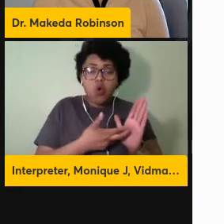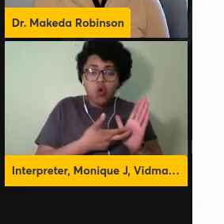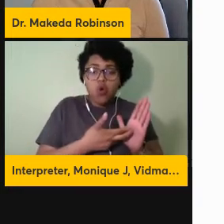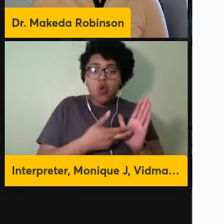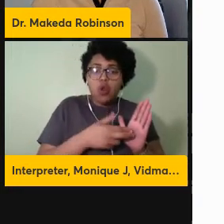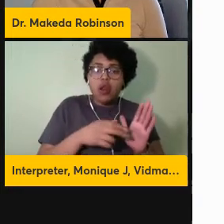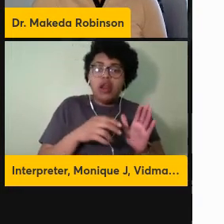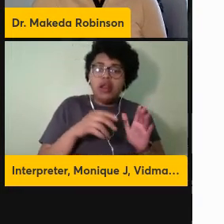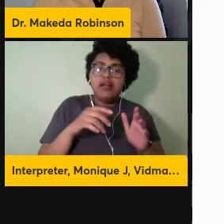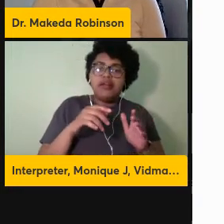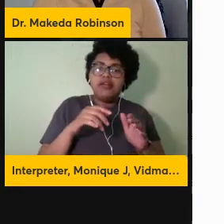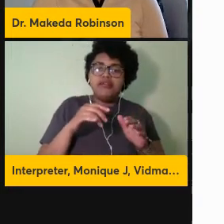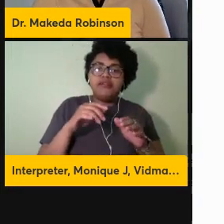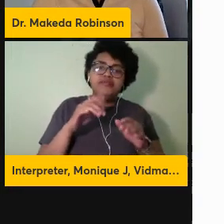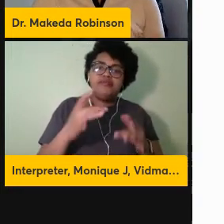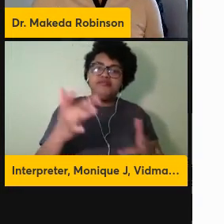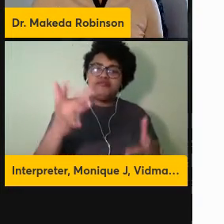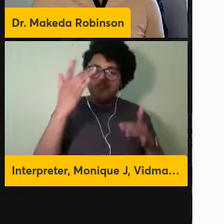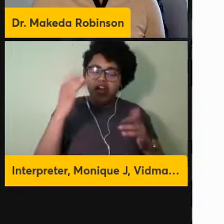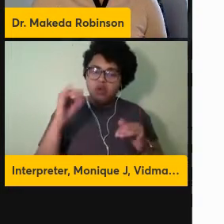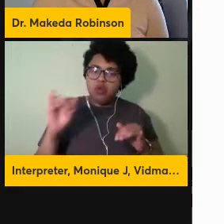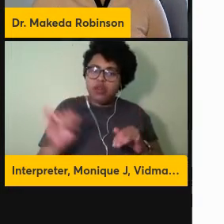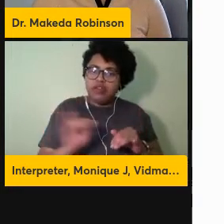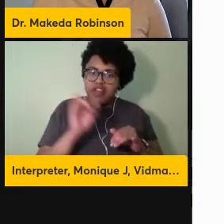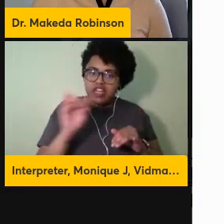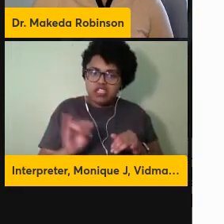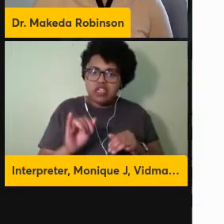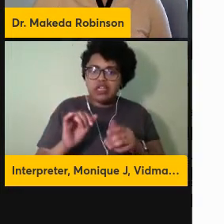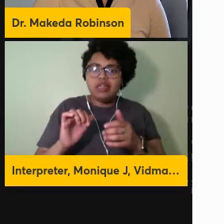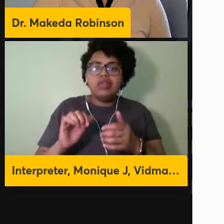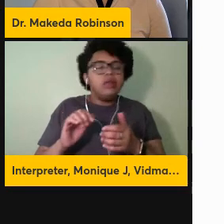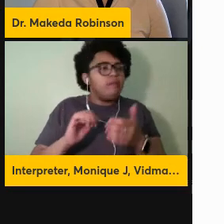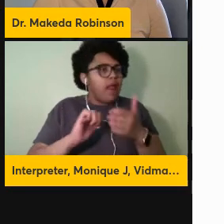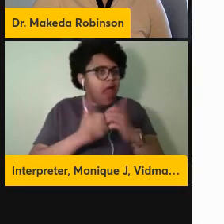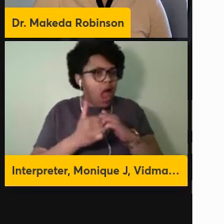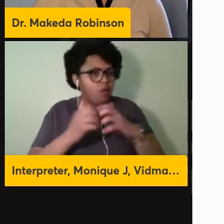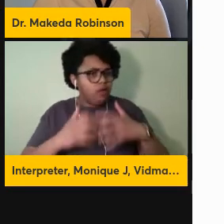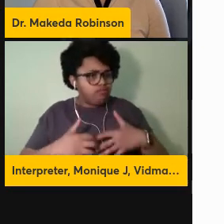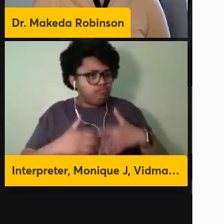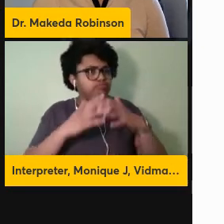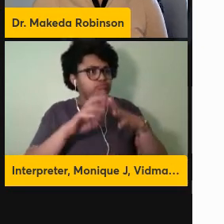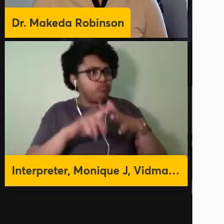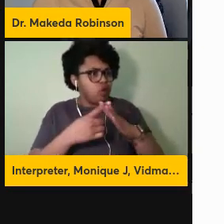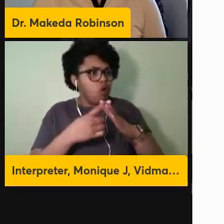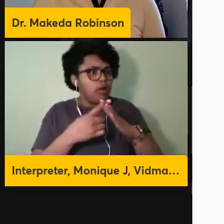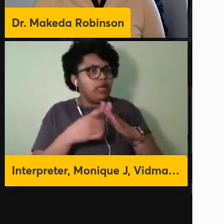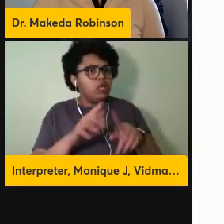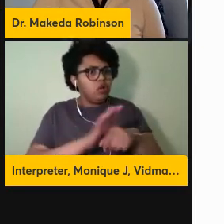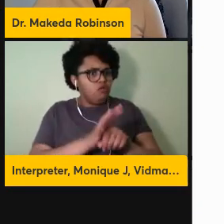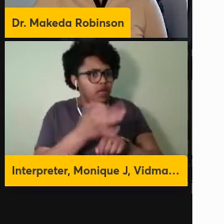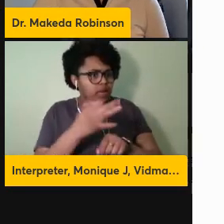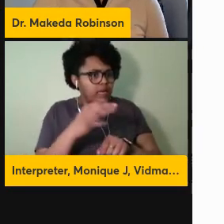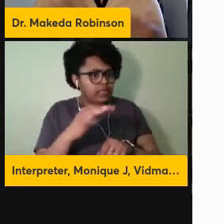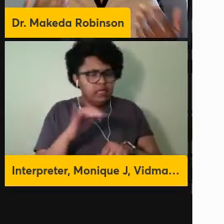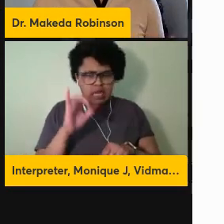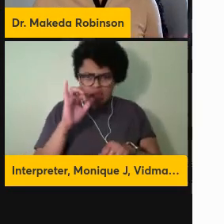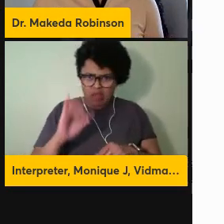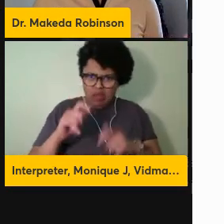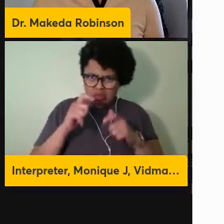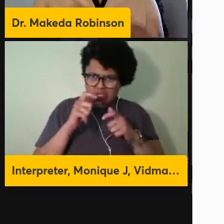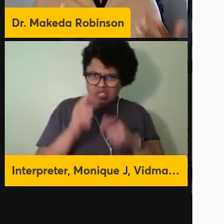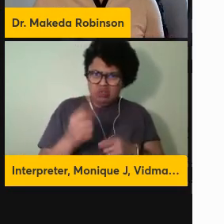infections, the emergence of COVID-19 was something that was very interesting to me. And so as I